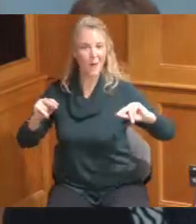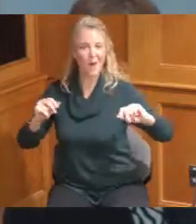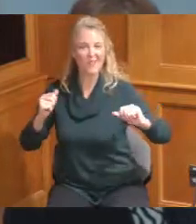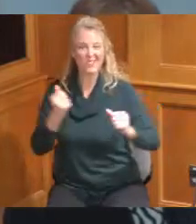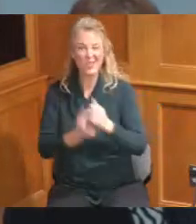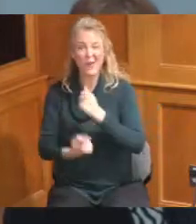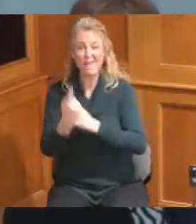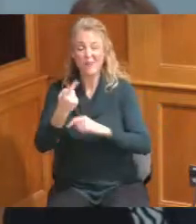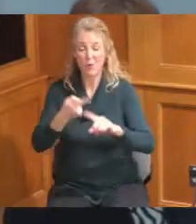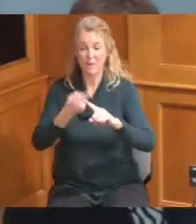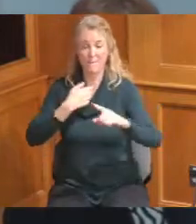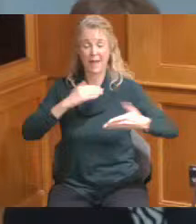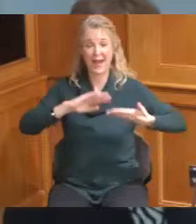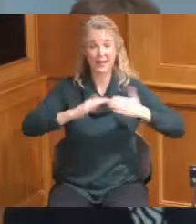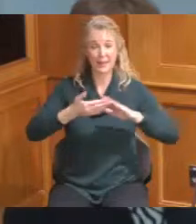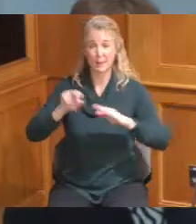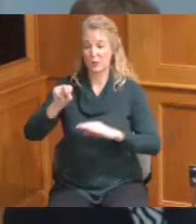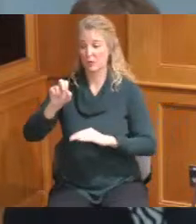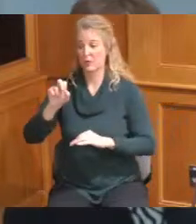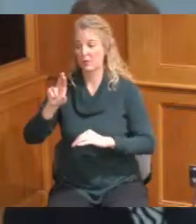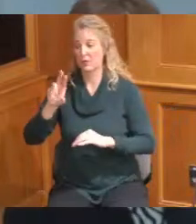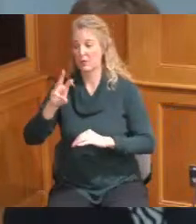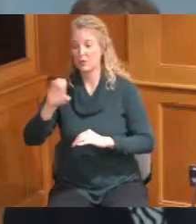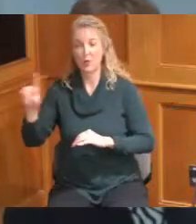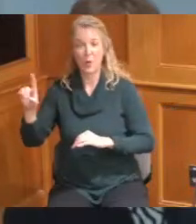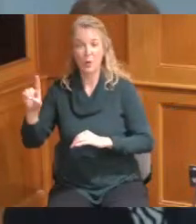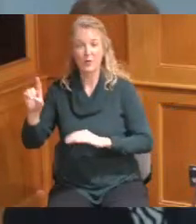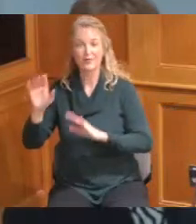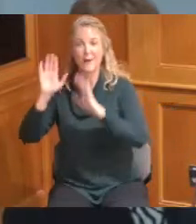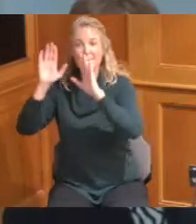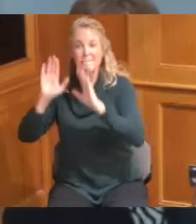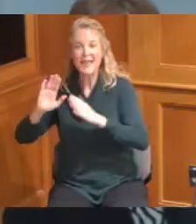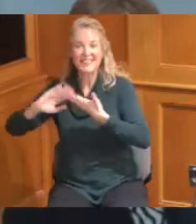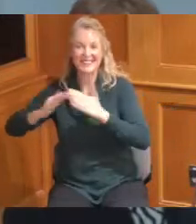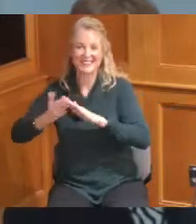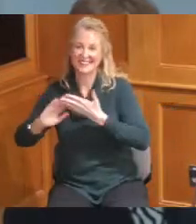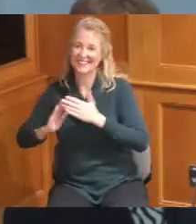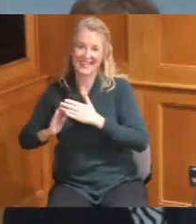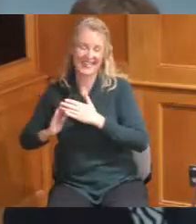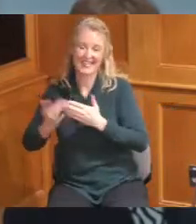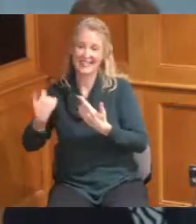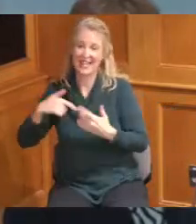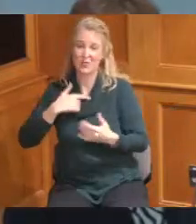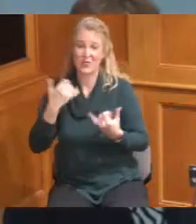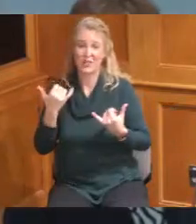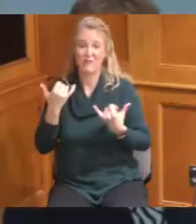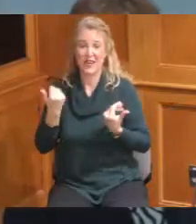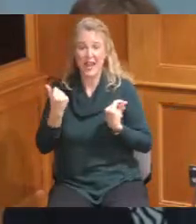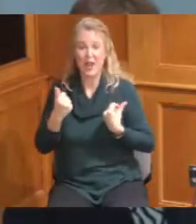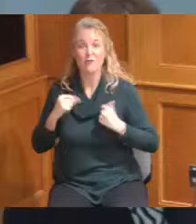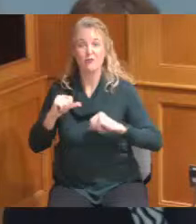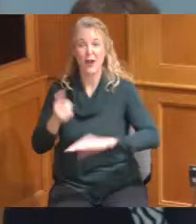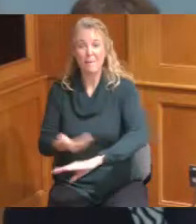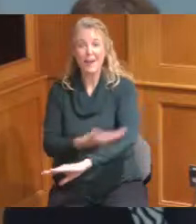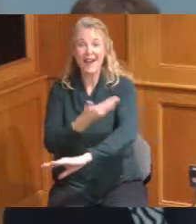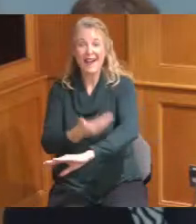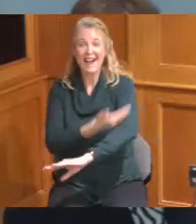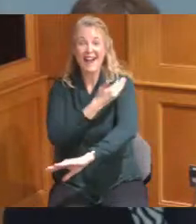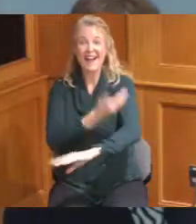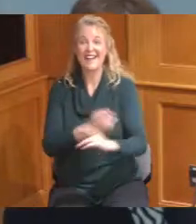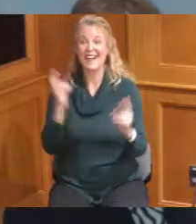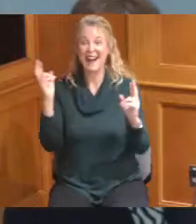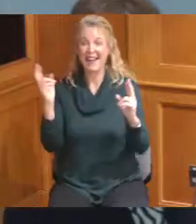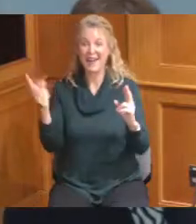my community. Norwood is a phenomenal city, and we are in the midst of a beautiful renaissance, and I hope that you